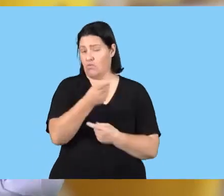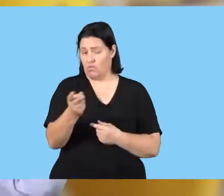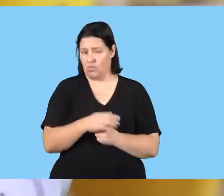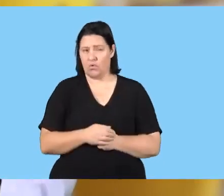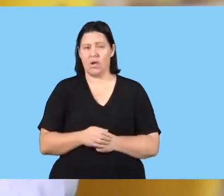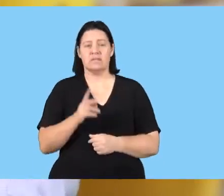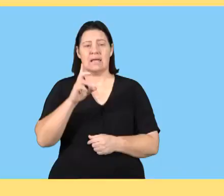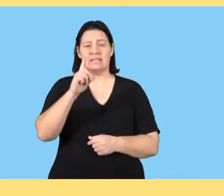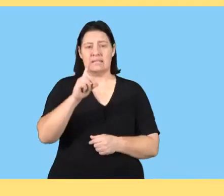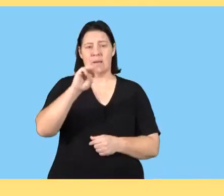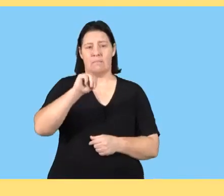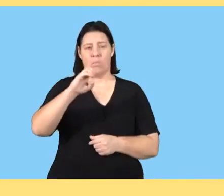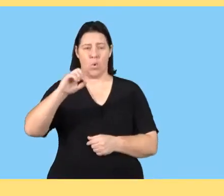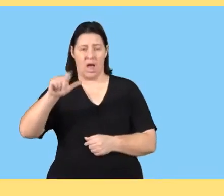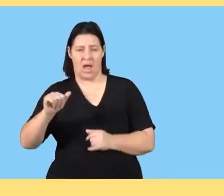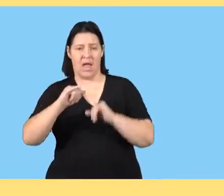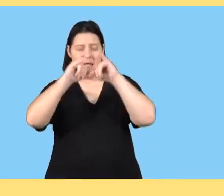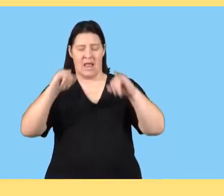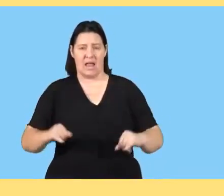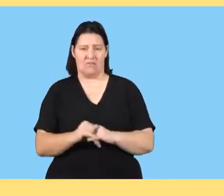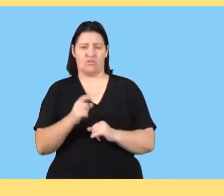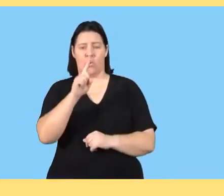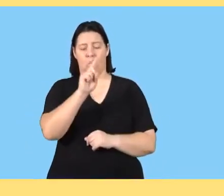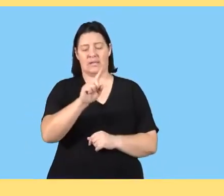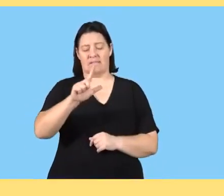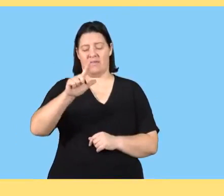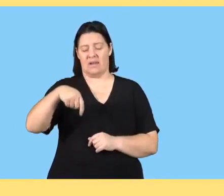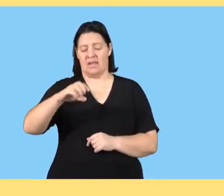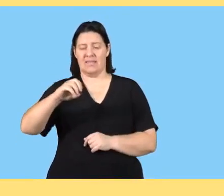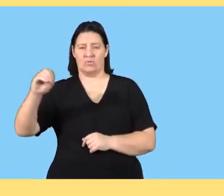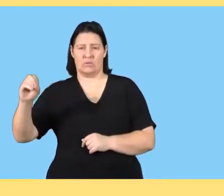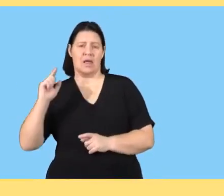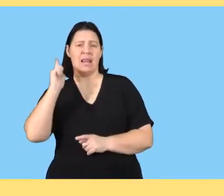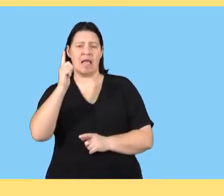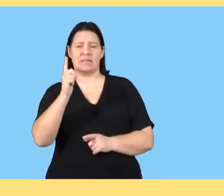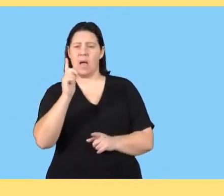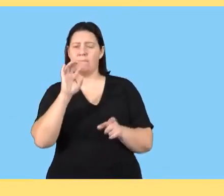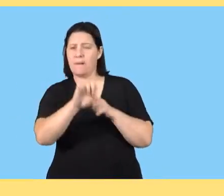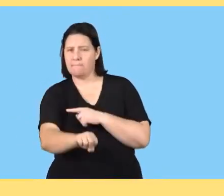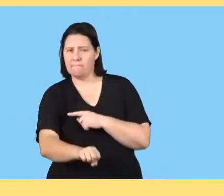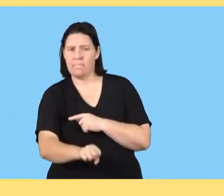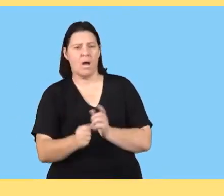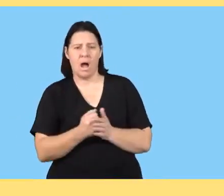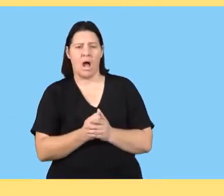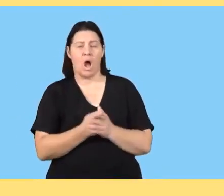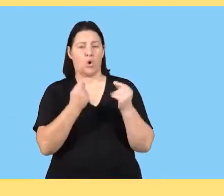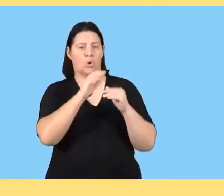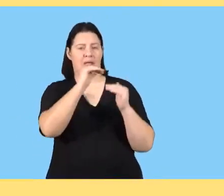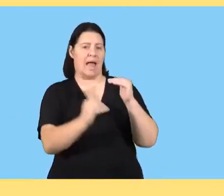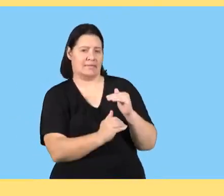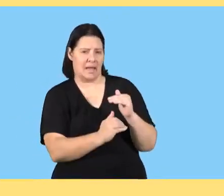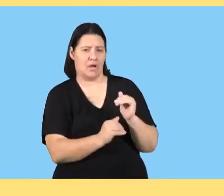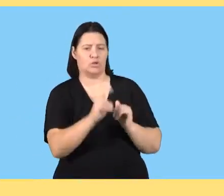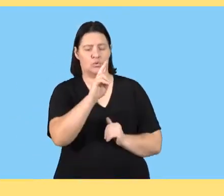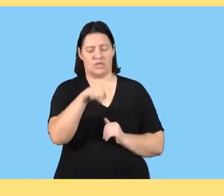it reads, D. Muller issued an invoice of 17,000. It was later discovered that the invoice was